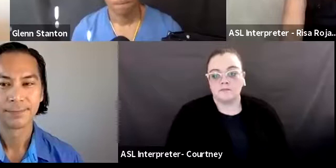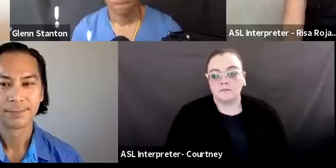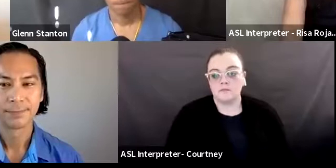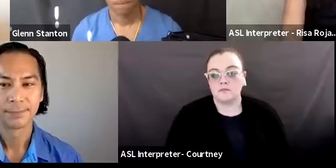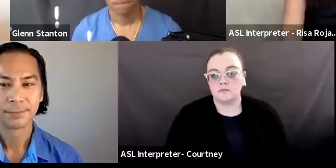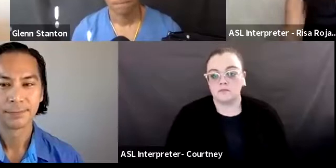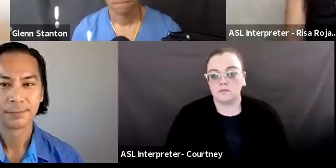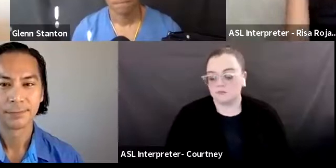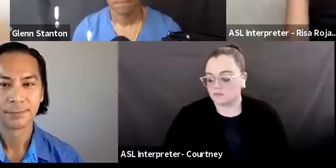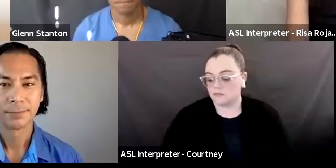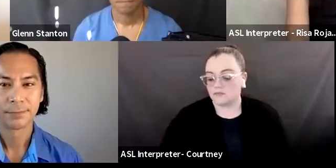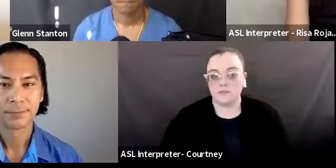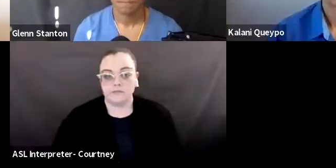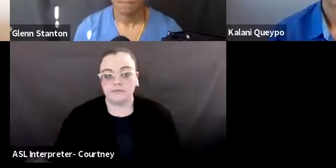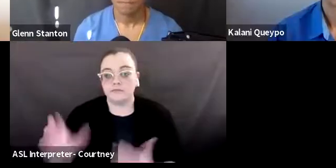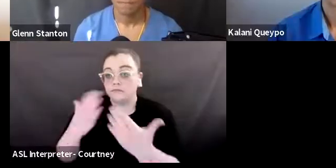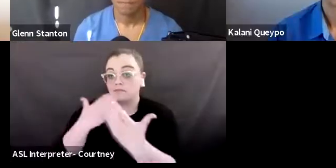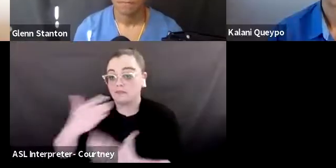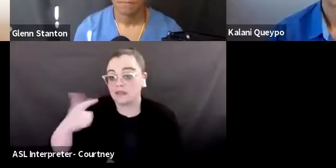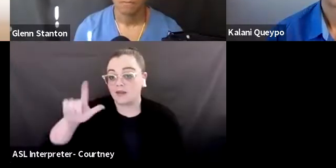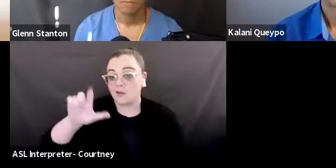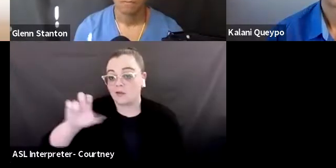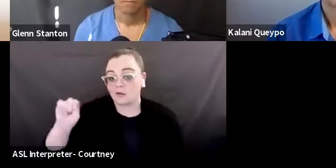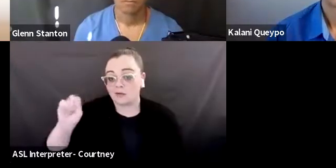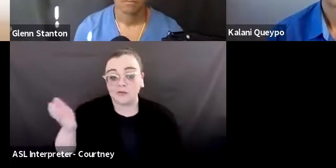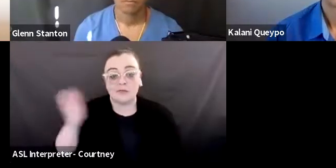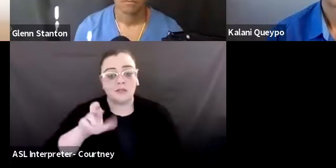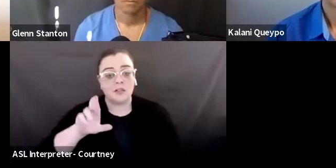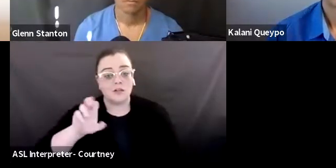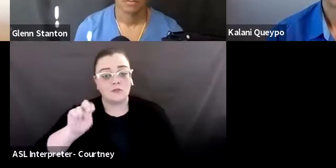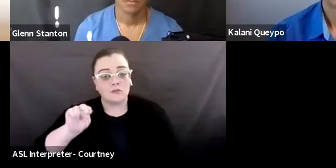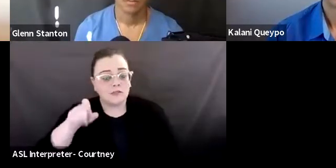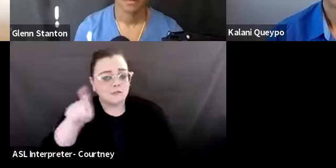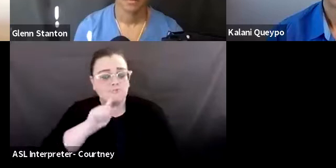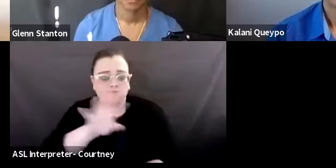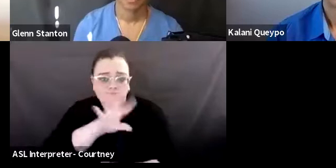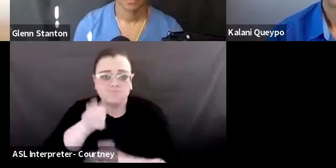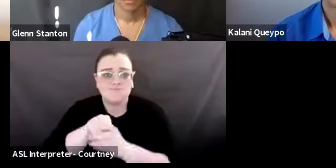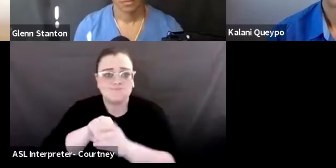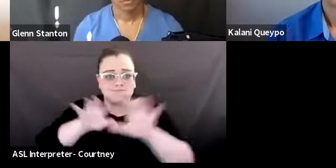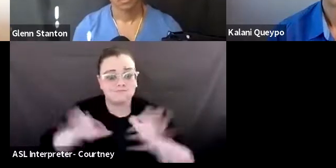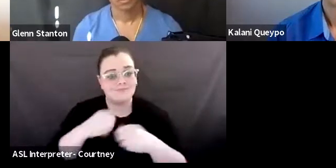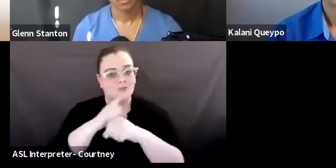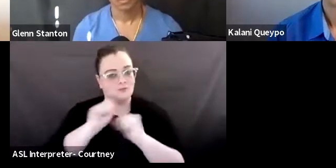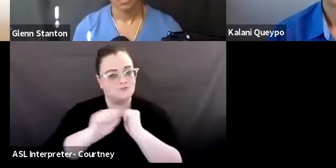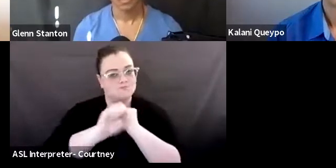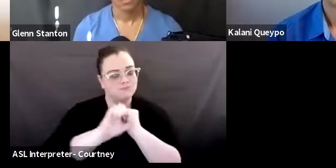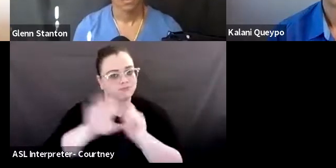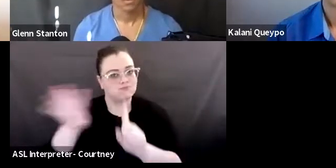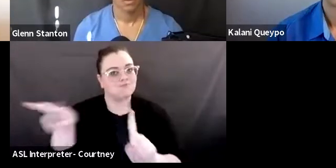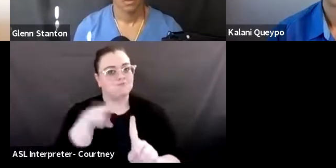Thank you, Glenn. Renee, you've been very active in making sure you're amplifying Native voices and